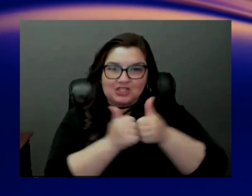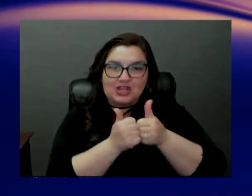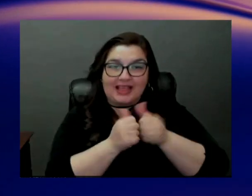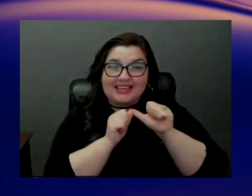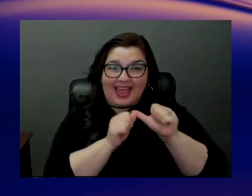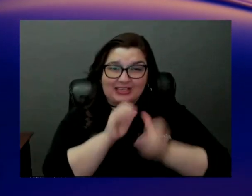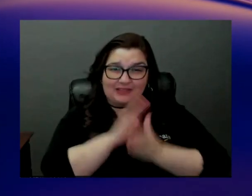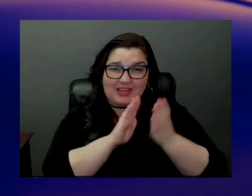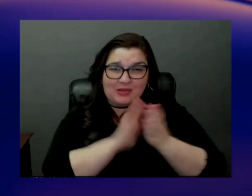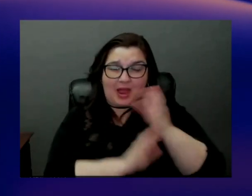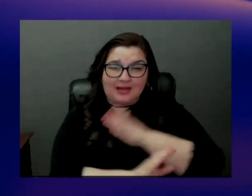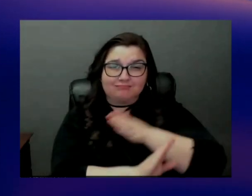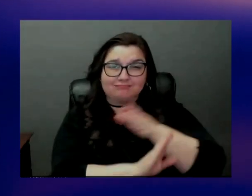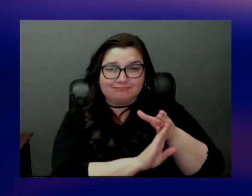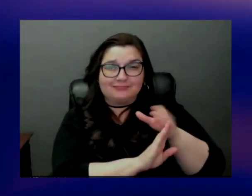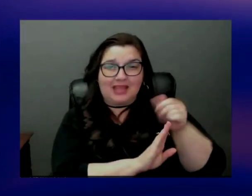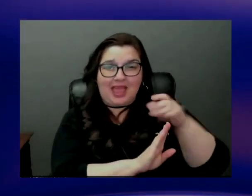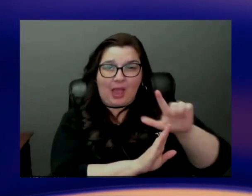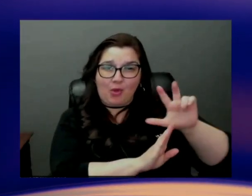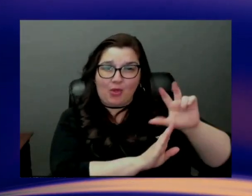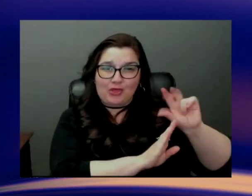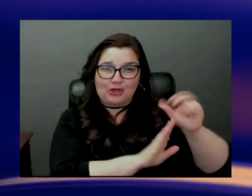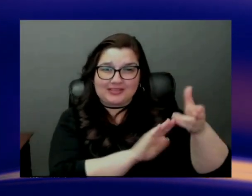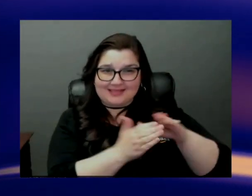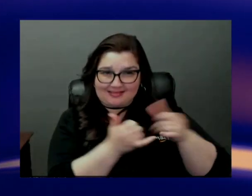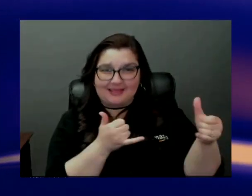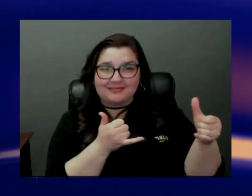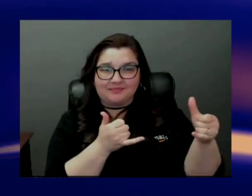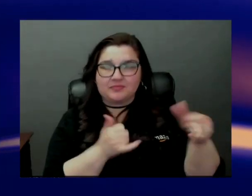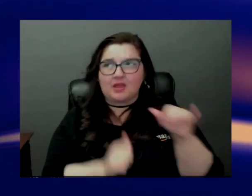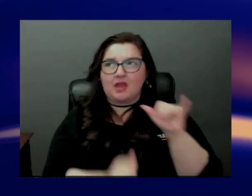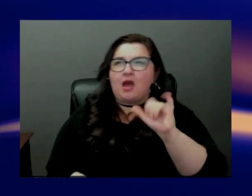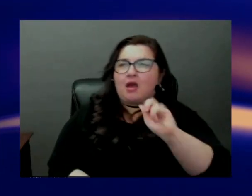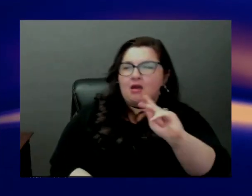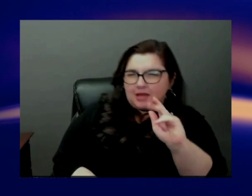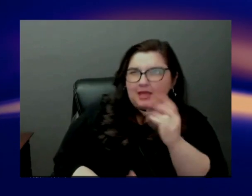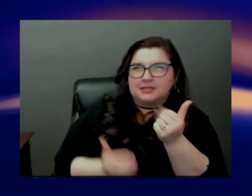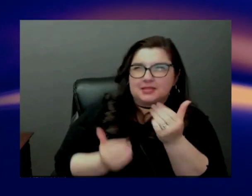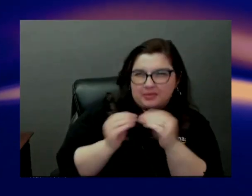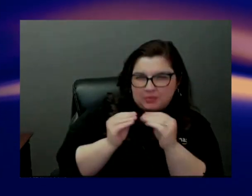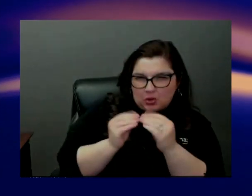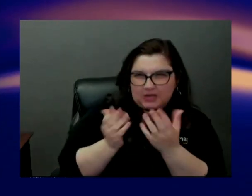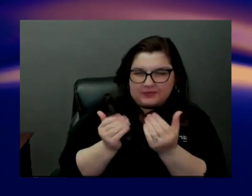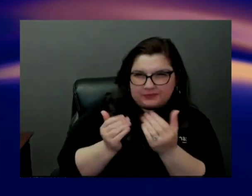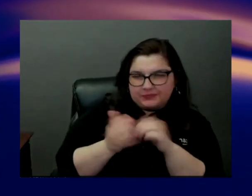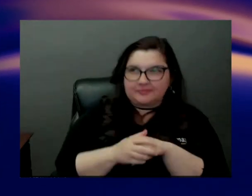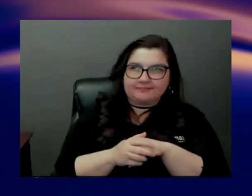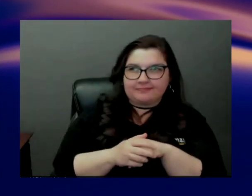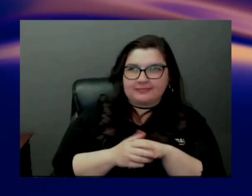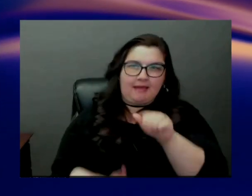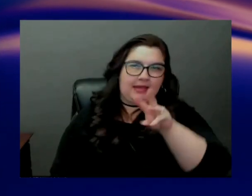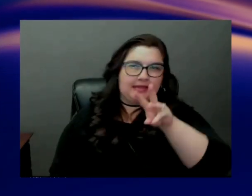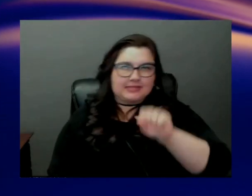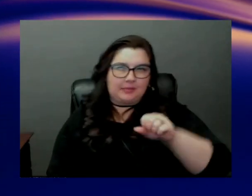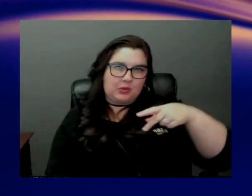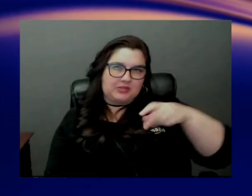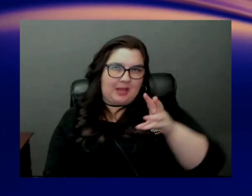30th. Okay, all right. So tell me a little bit about what is like AWS Power Hour and